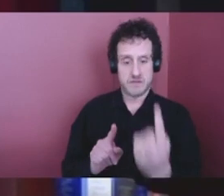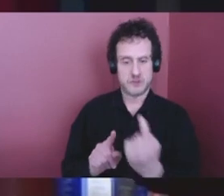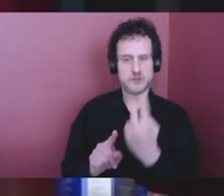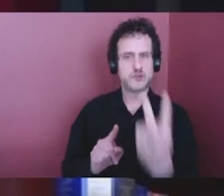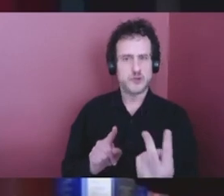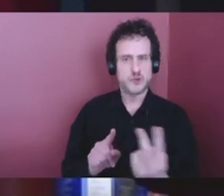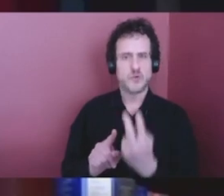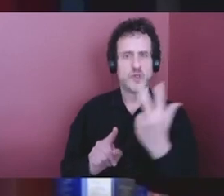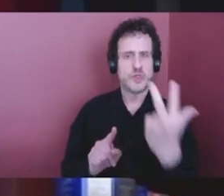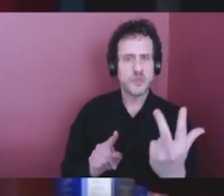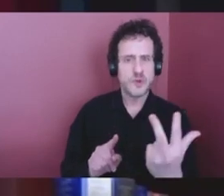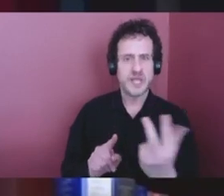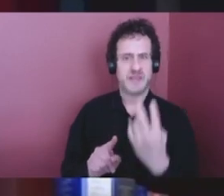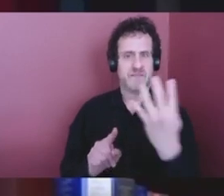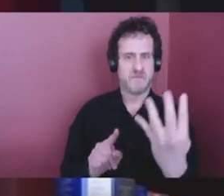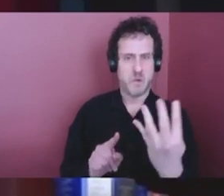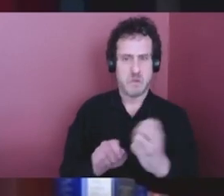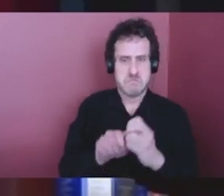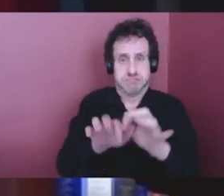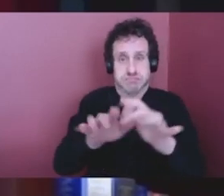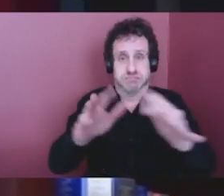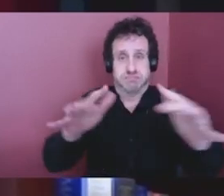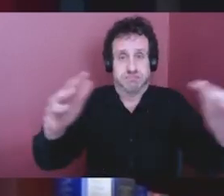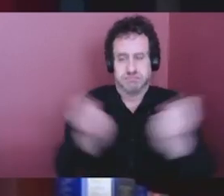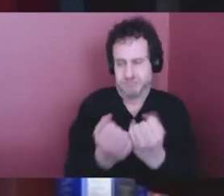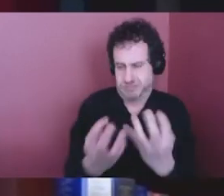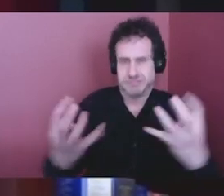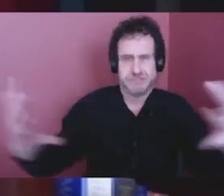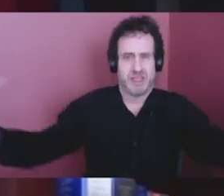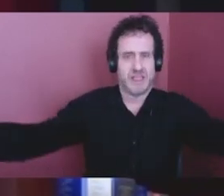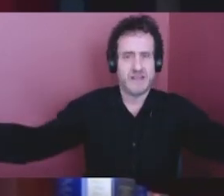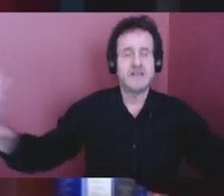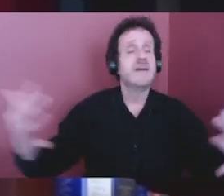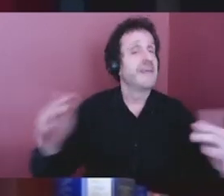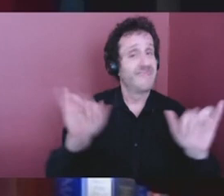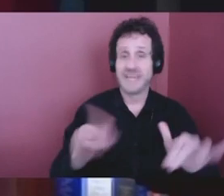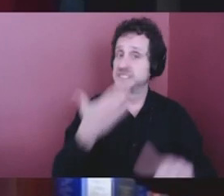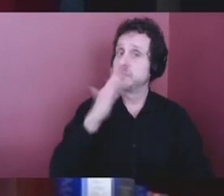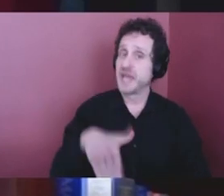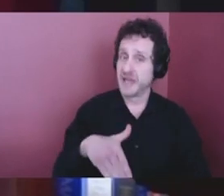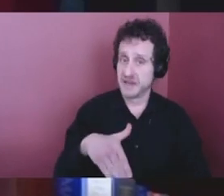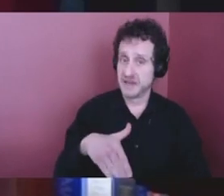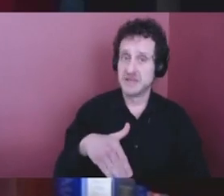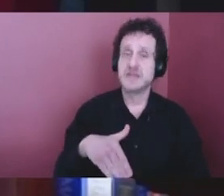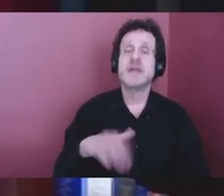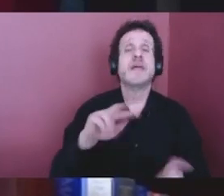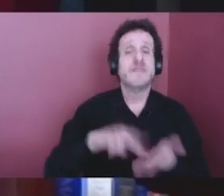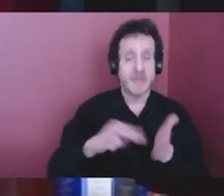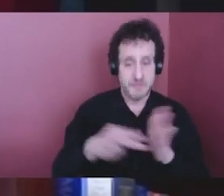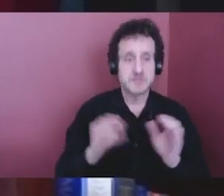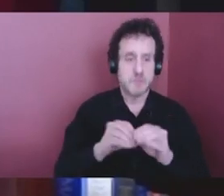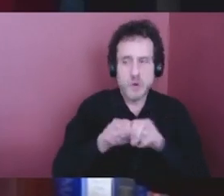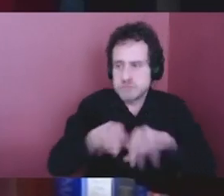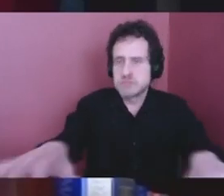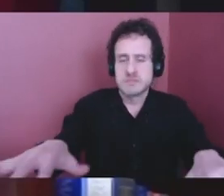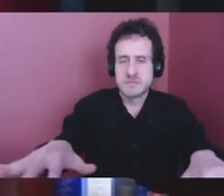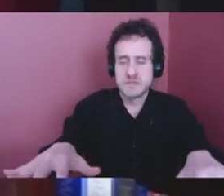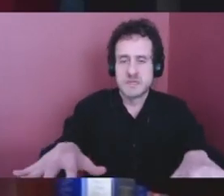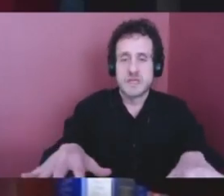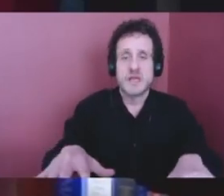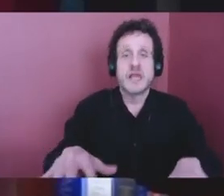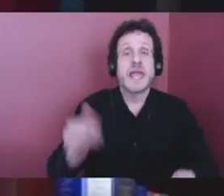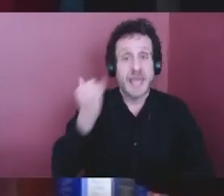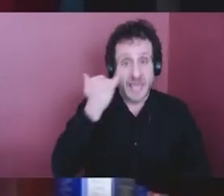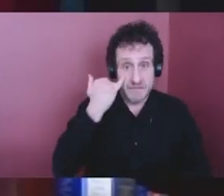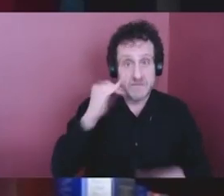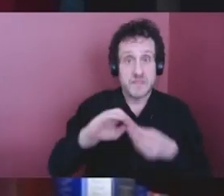infection causes more than one new infection, and that means more transmission. The higher the number,